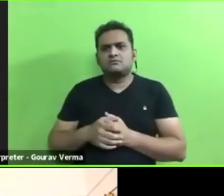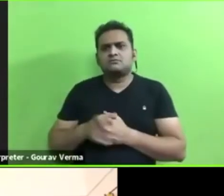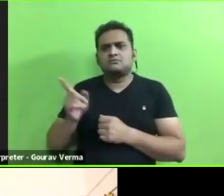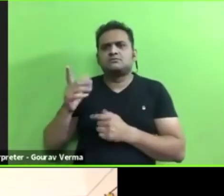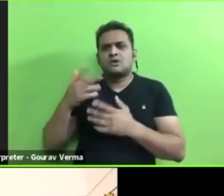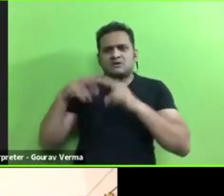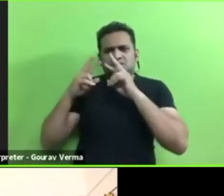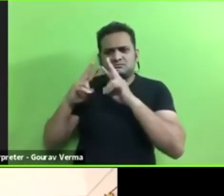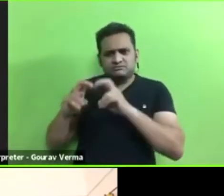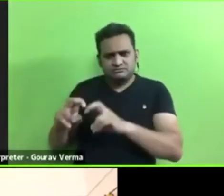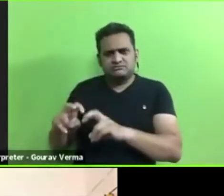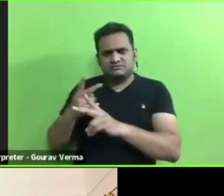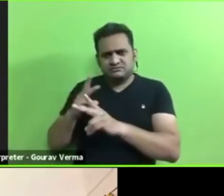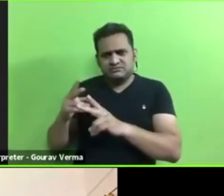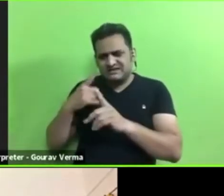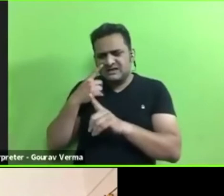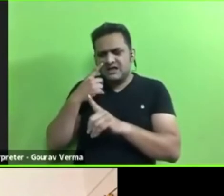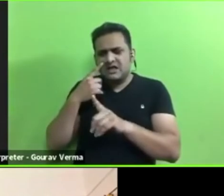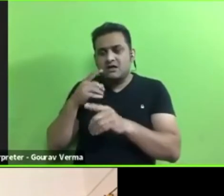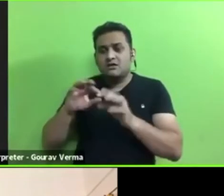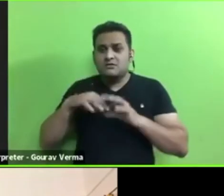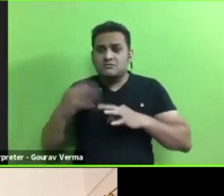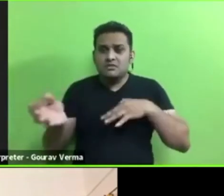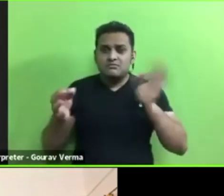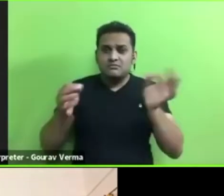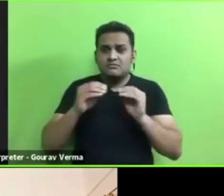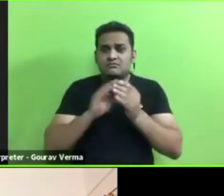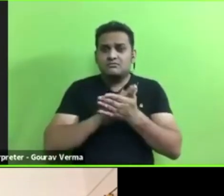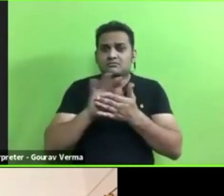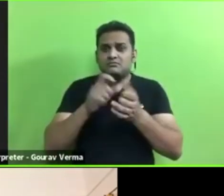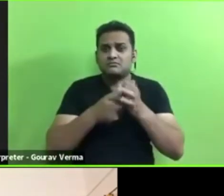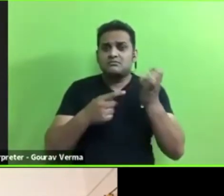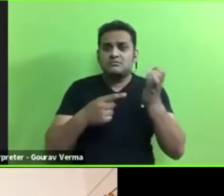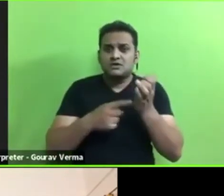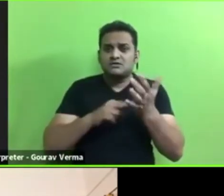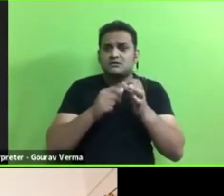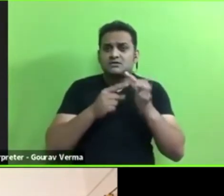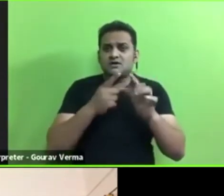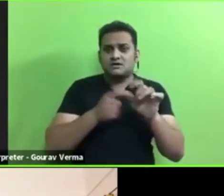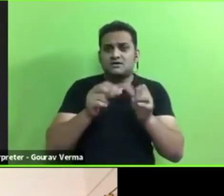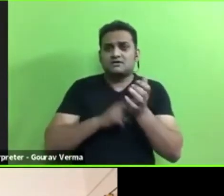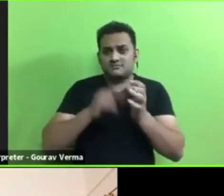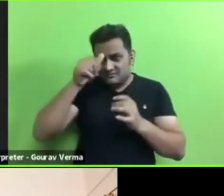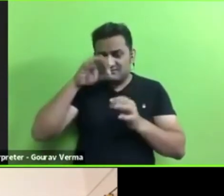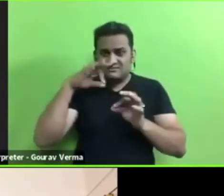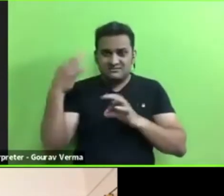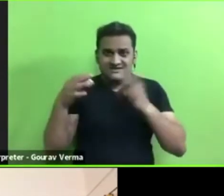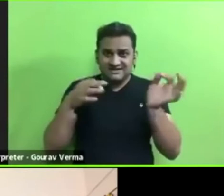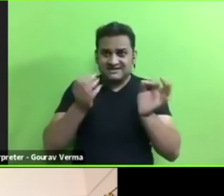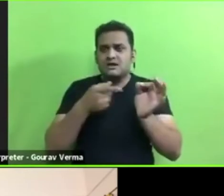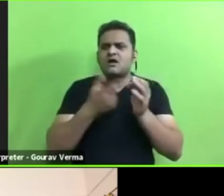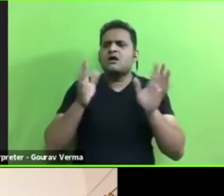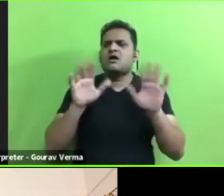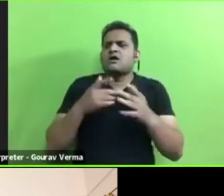research about the origins of Bharatnatyam being essentially a Dalit art form, and how it is actually,